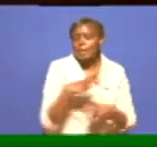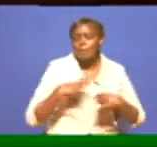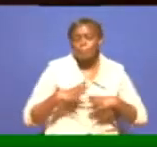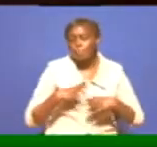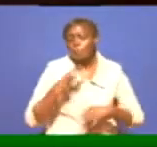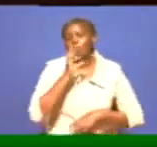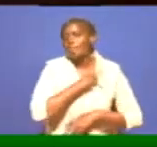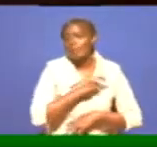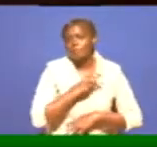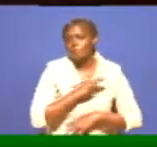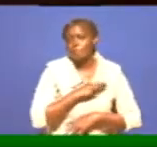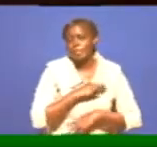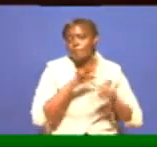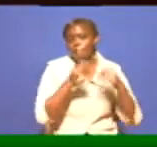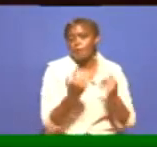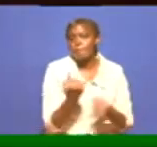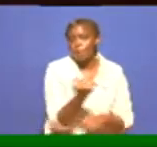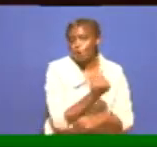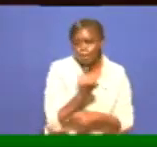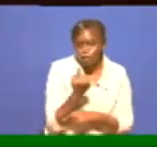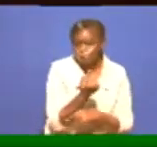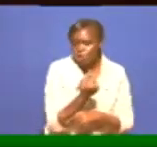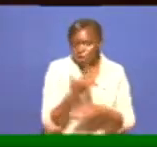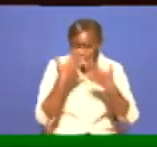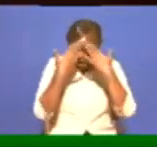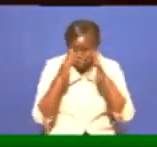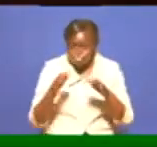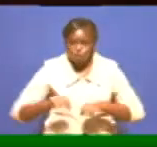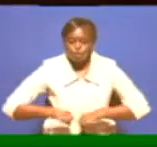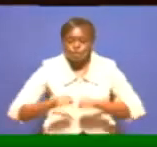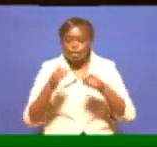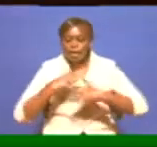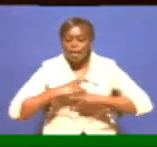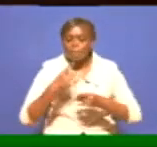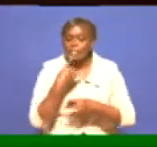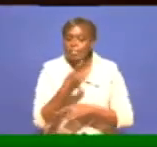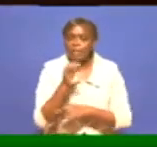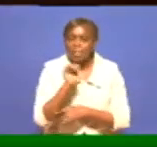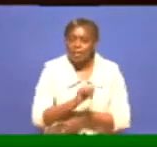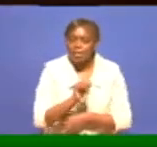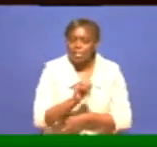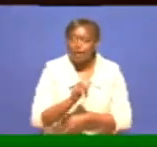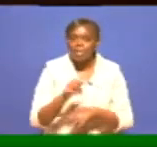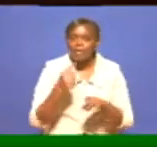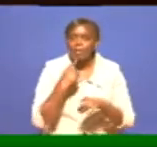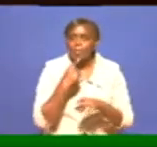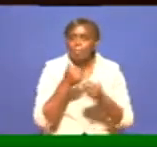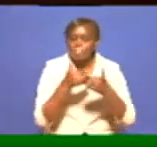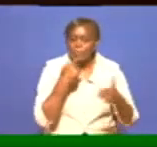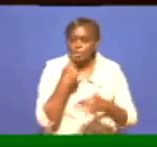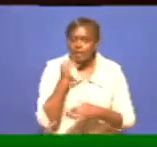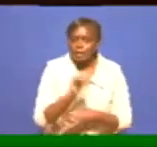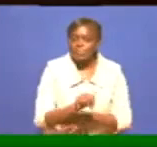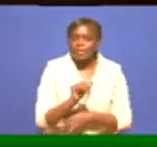whether the chair... I've not finished. Thank you. Been interested in Thank you, Honorable that. Speaker. But and like I said earlier, Honorable Speaker,